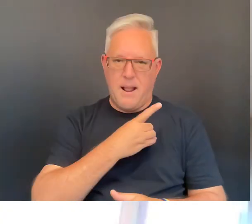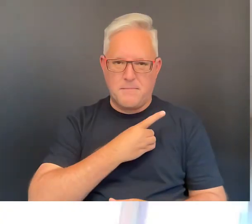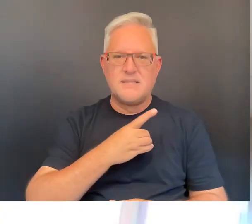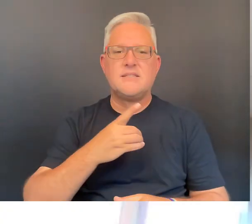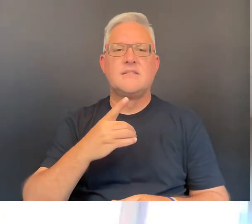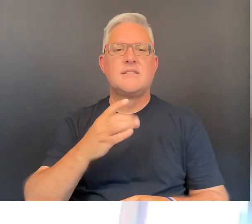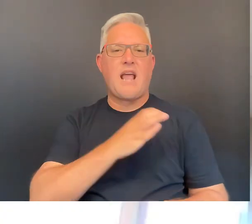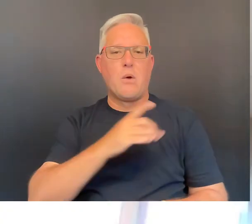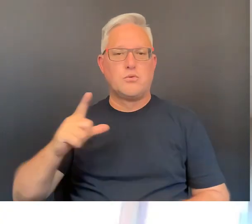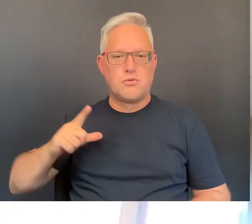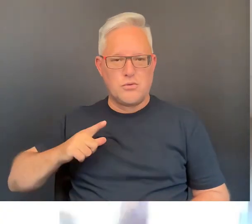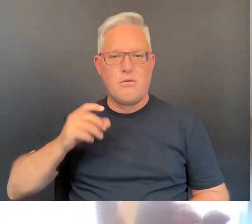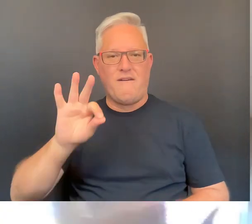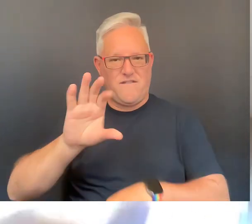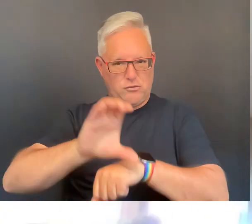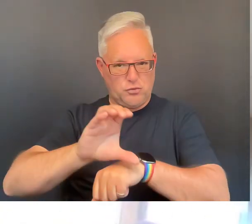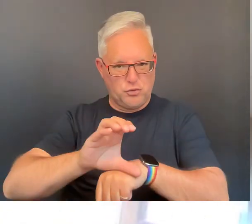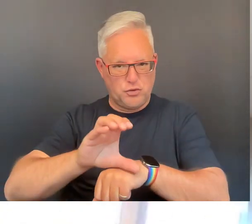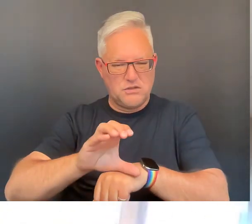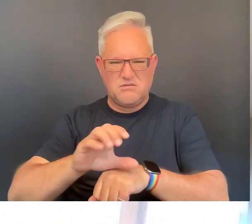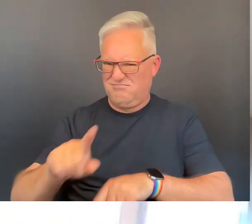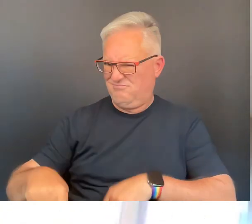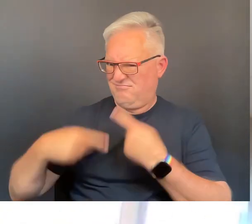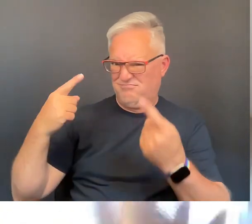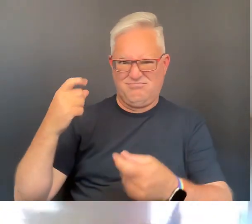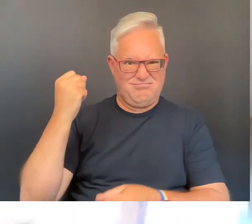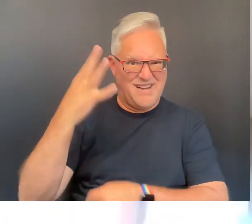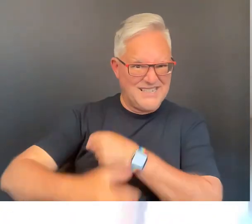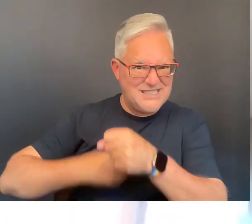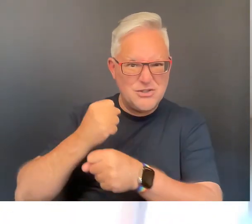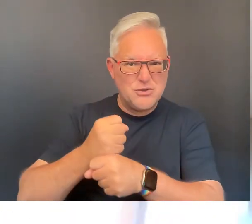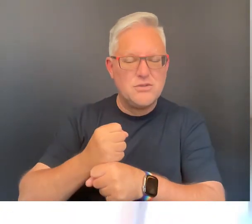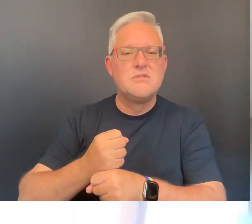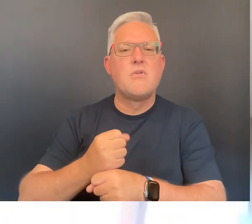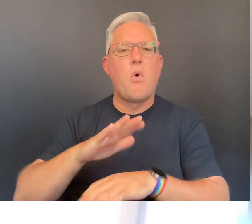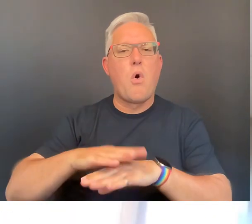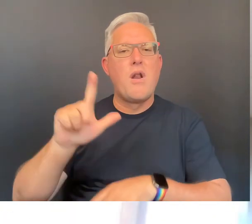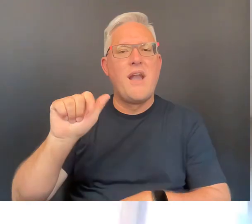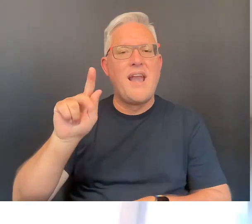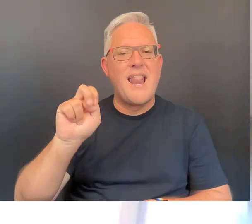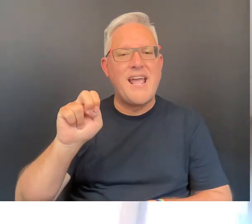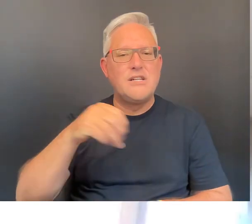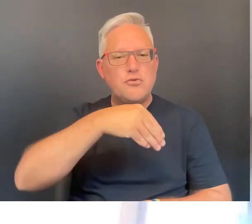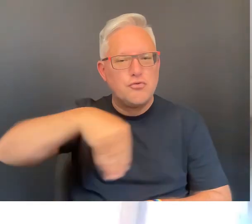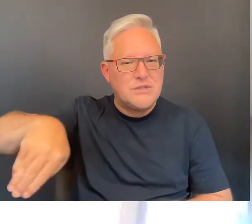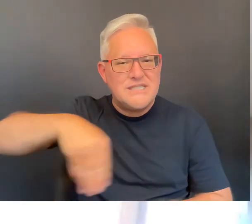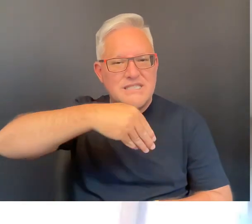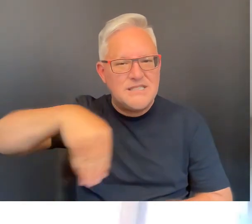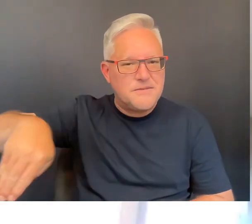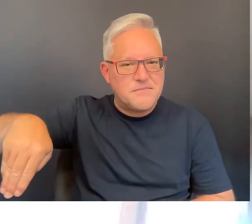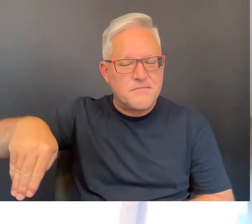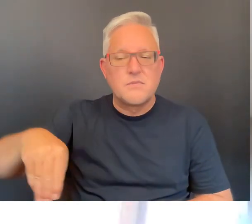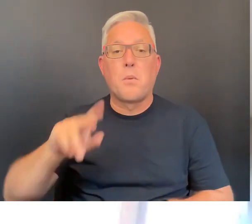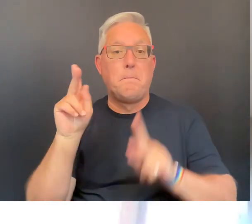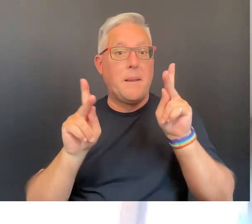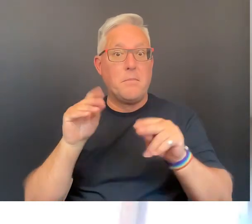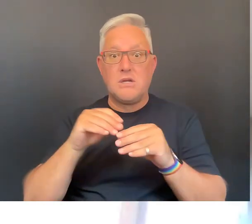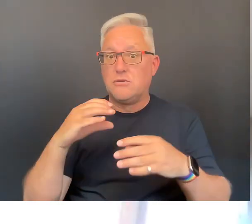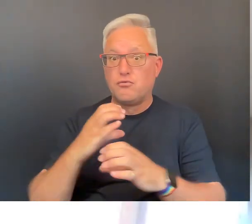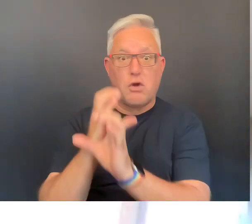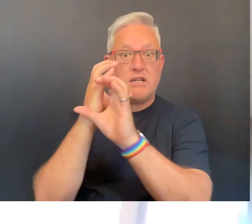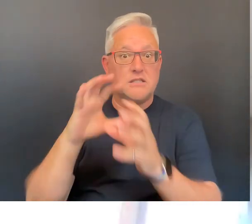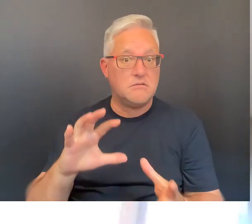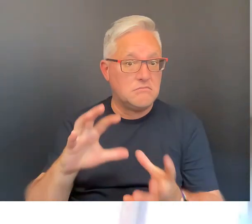about 150 years or more. They're on Lake Street. They're also in crisis. So how do we